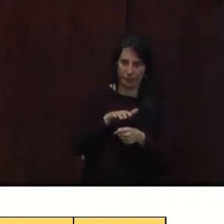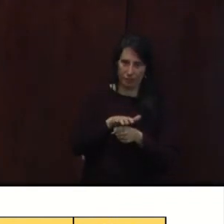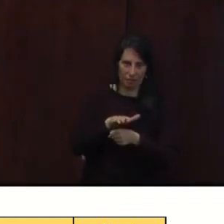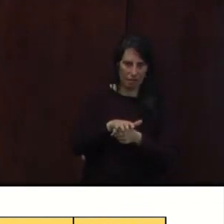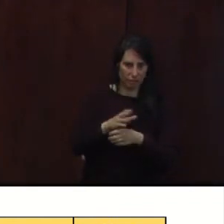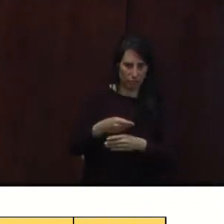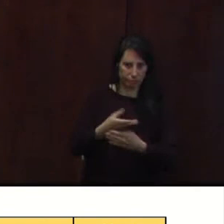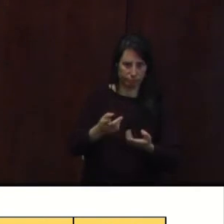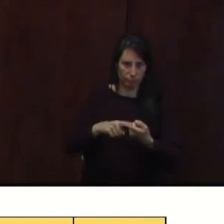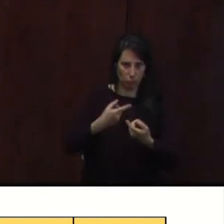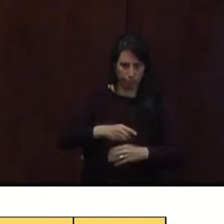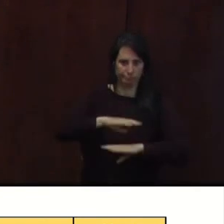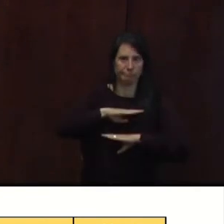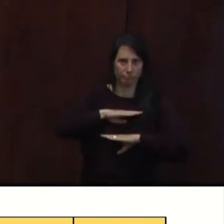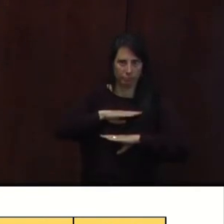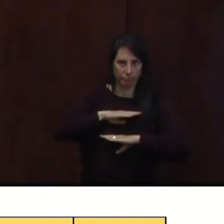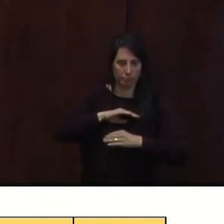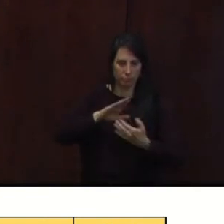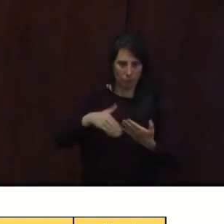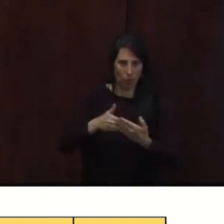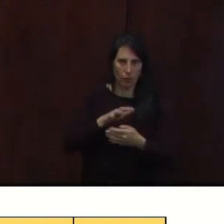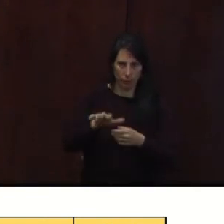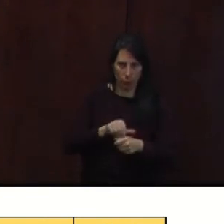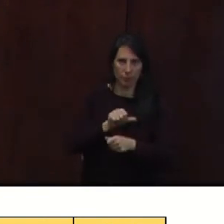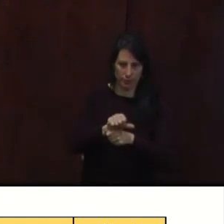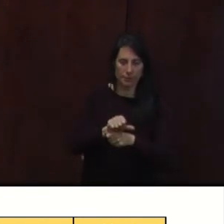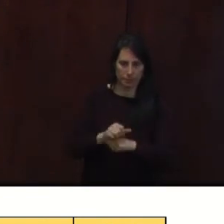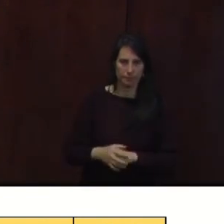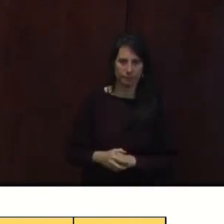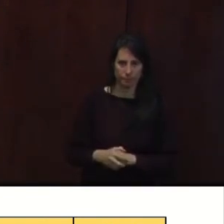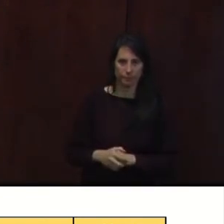that 1 whole week would be covered by 1 whole shipment.